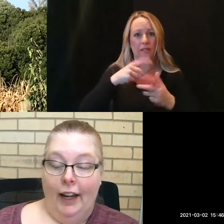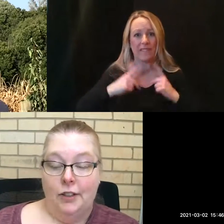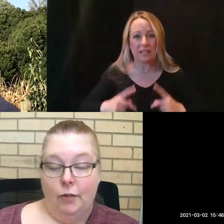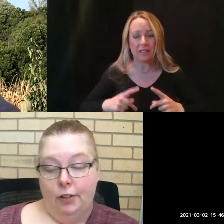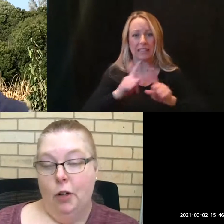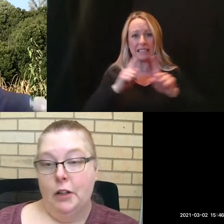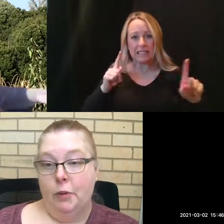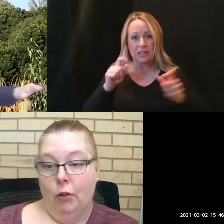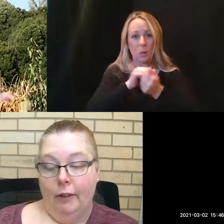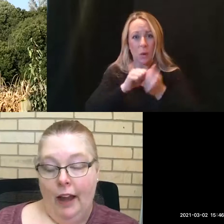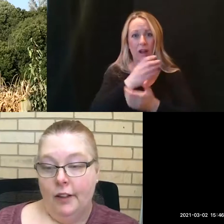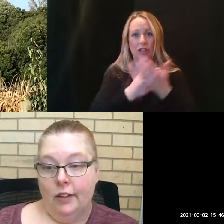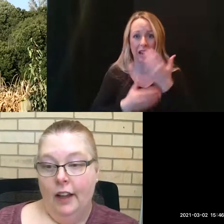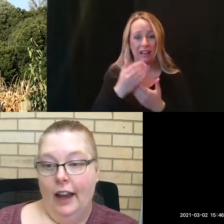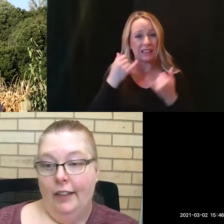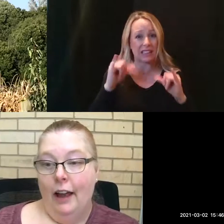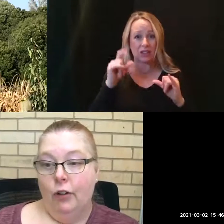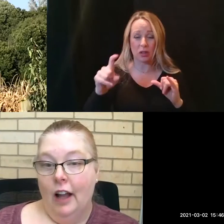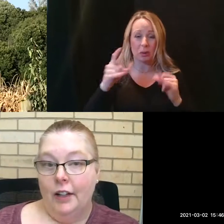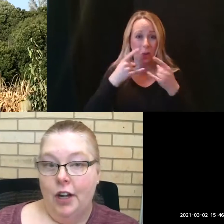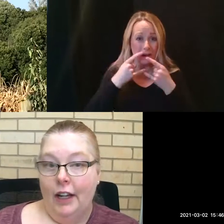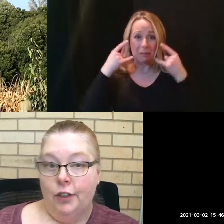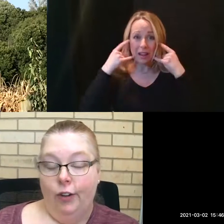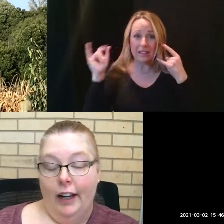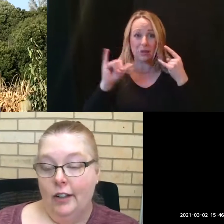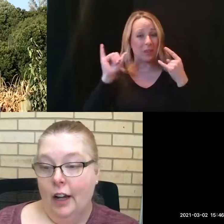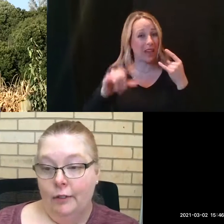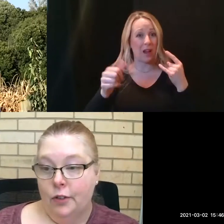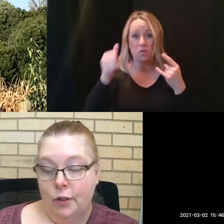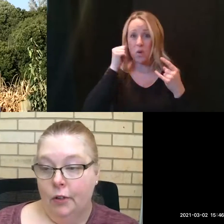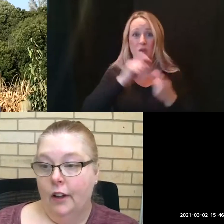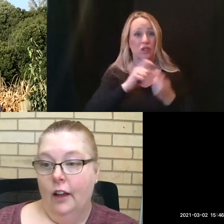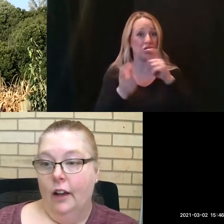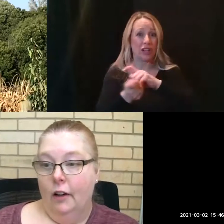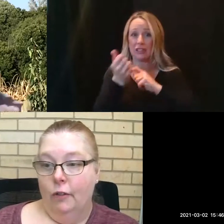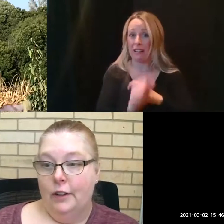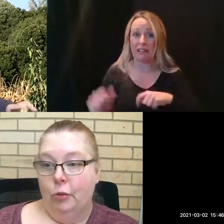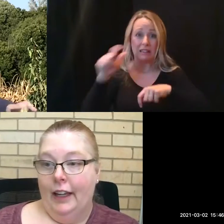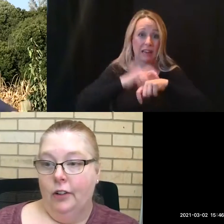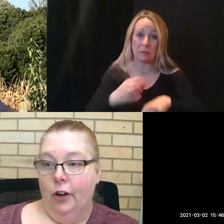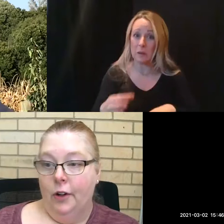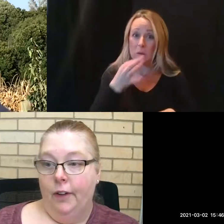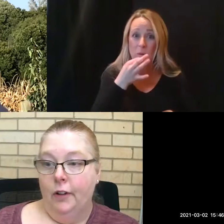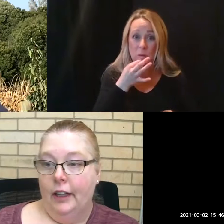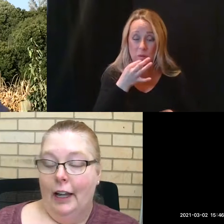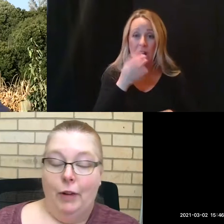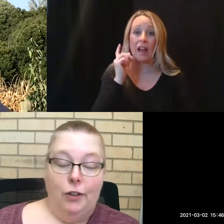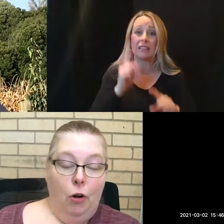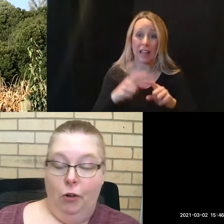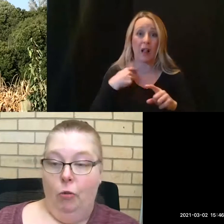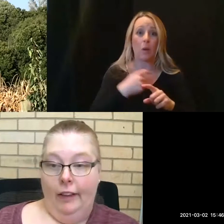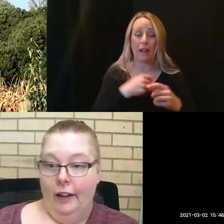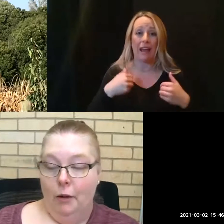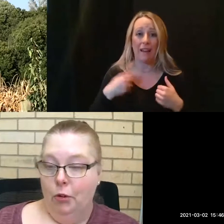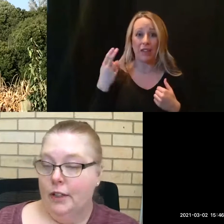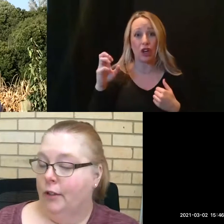wash our hands, and we still must be wearing masks. And that will not change for any time soon until we get to herd immunity, and we